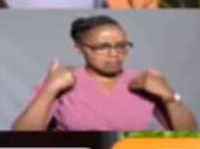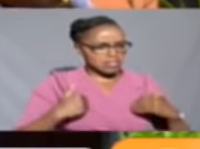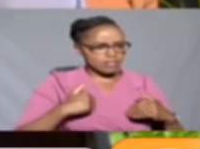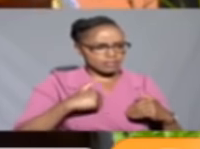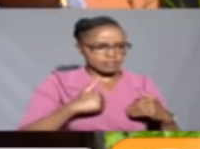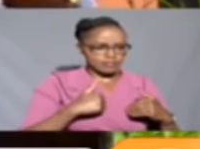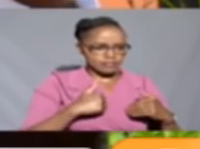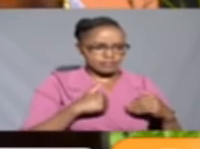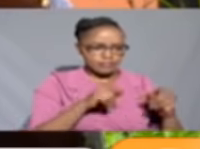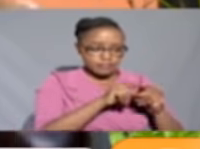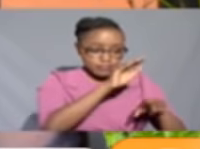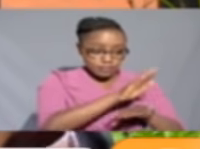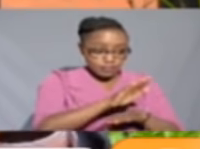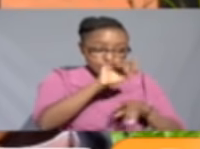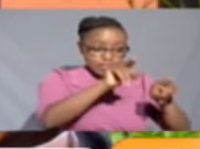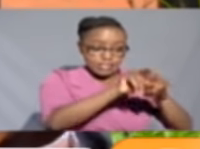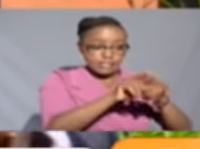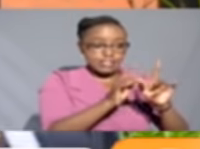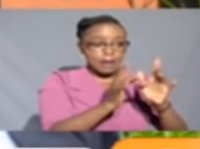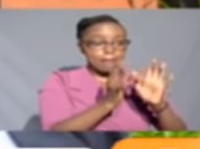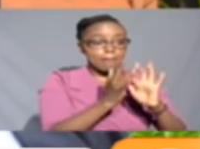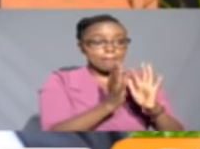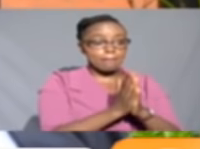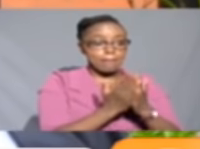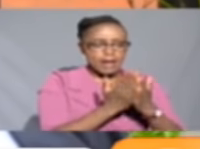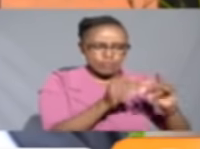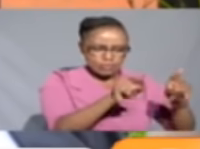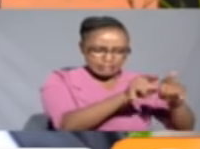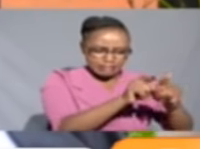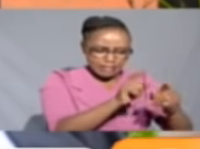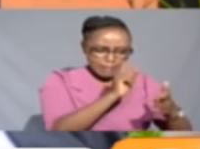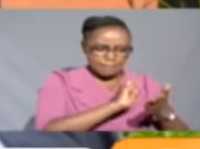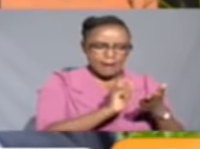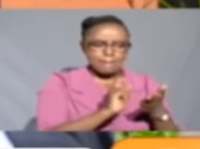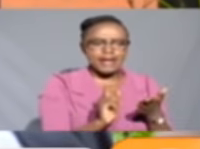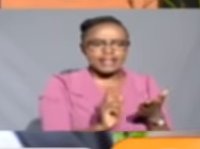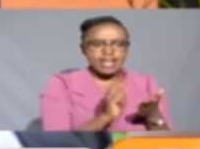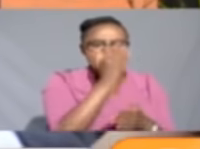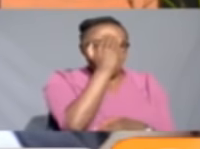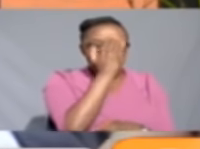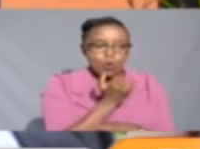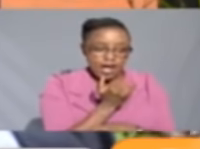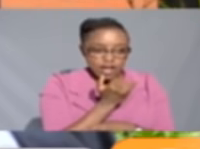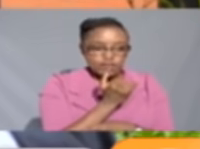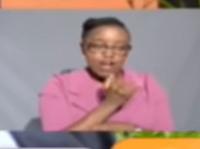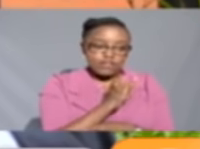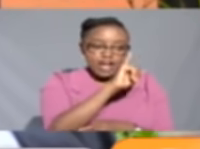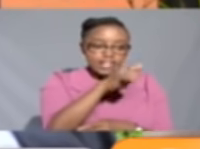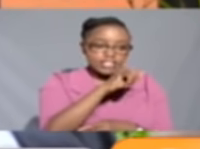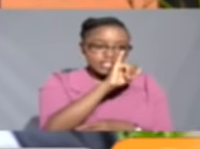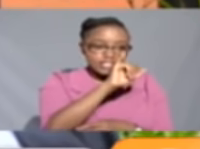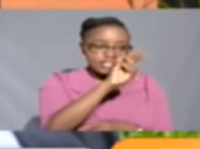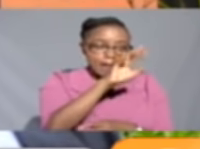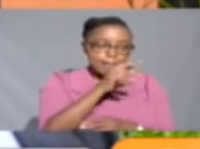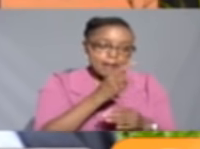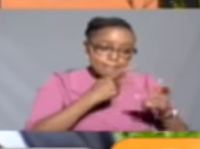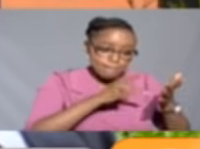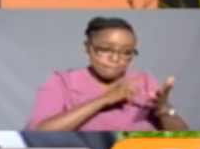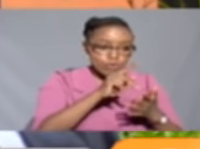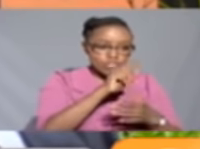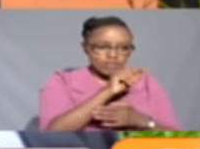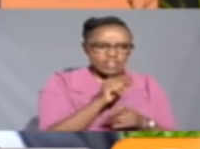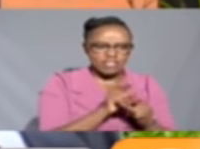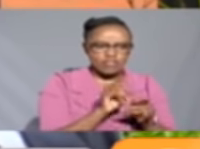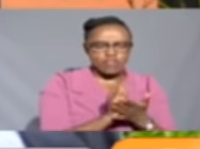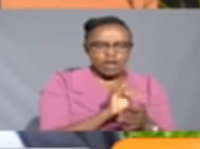swear him in the same day with the same Bible, with the same pen. Because Jimmy Wanjigi had bought a pen, he told me, was